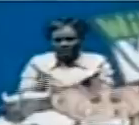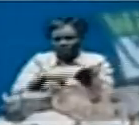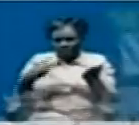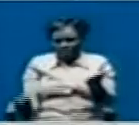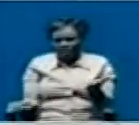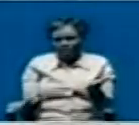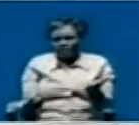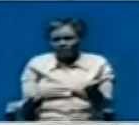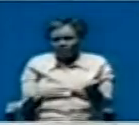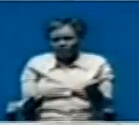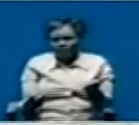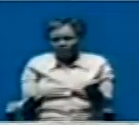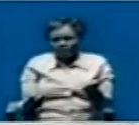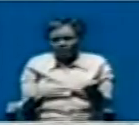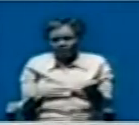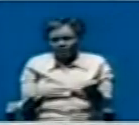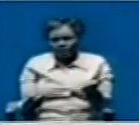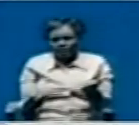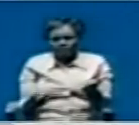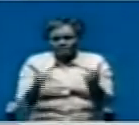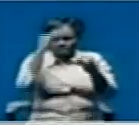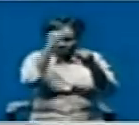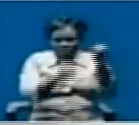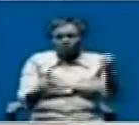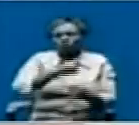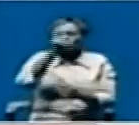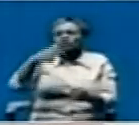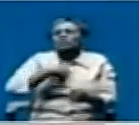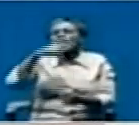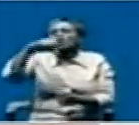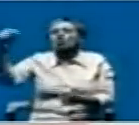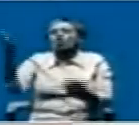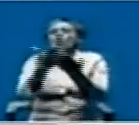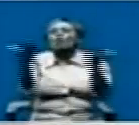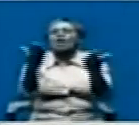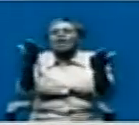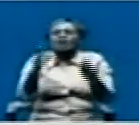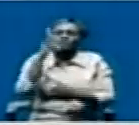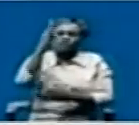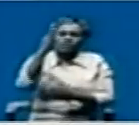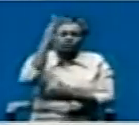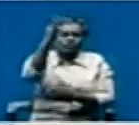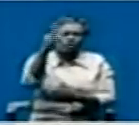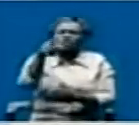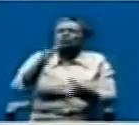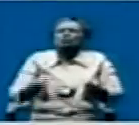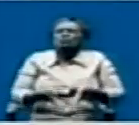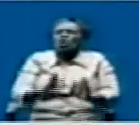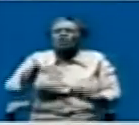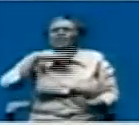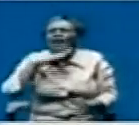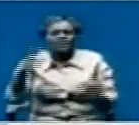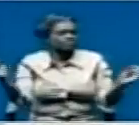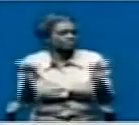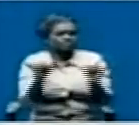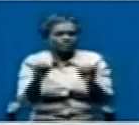own ability, my own potential. The last question, where am I going, is a question of destiny. Yeah. No one was just born just to die. You were born